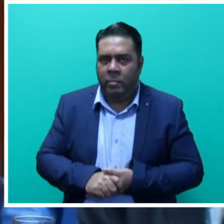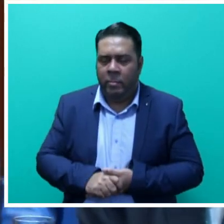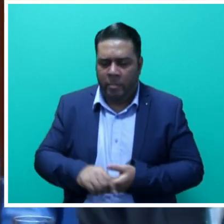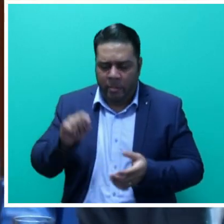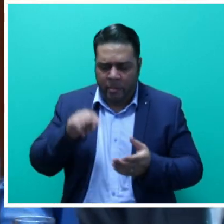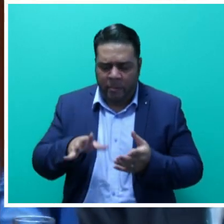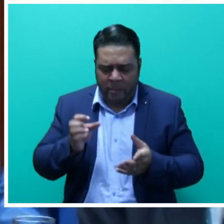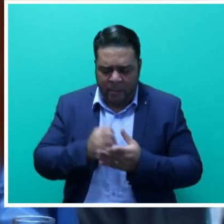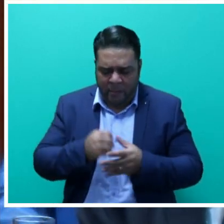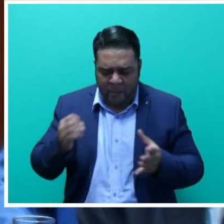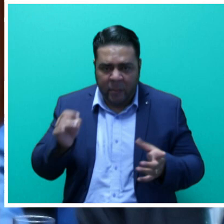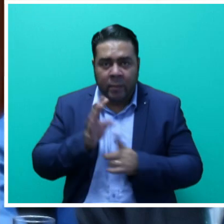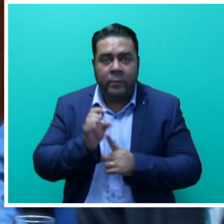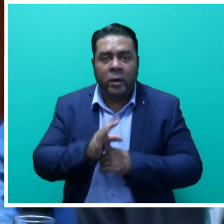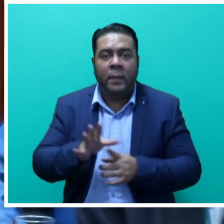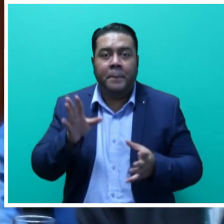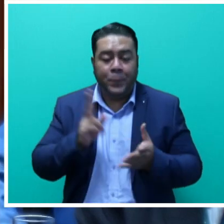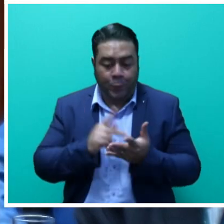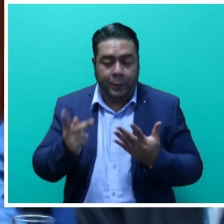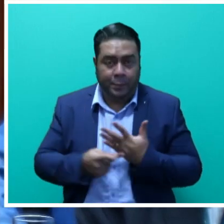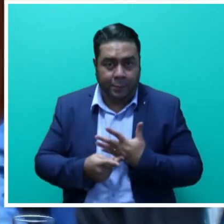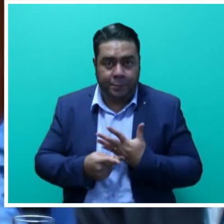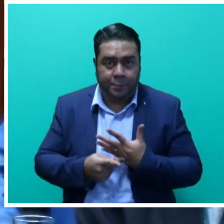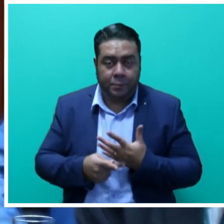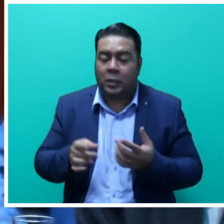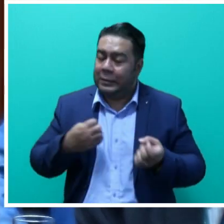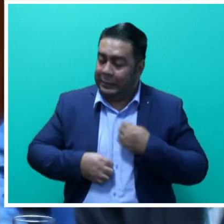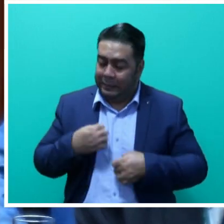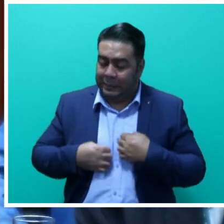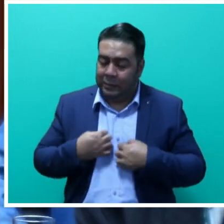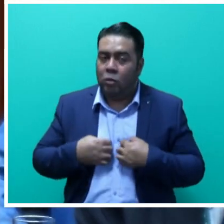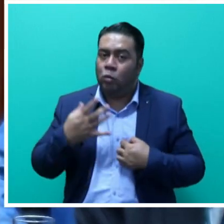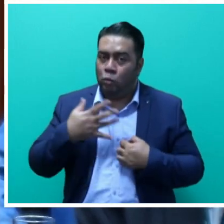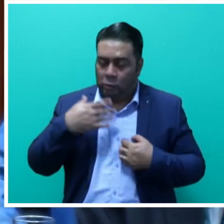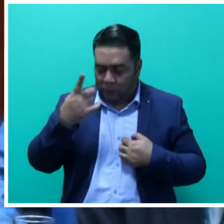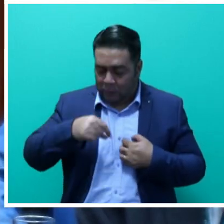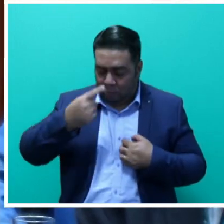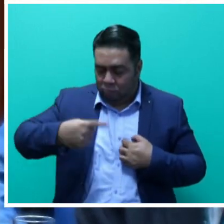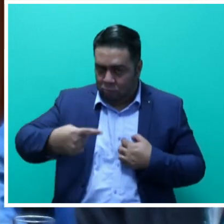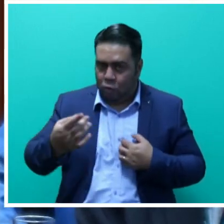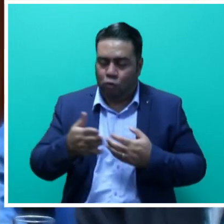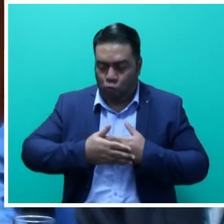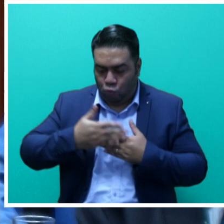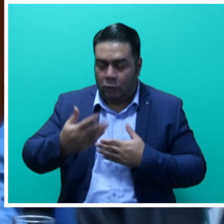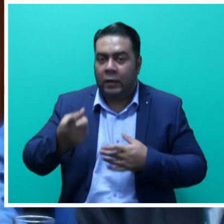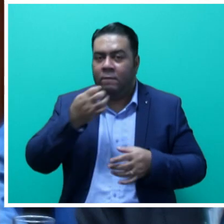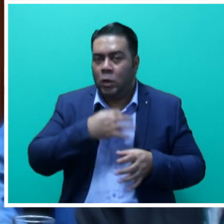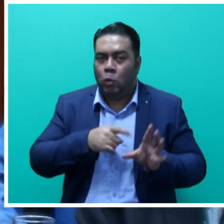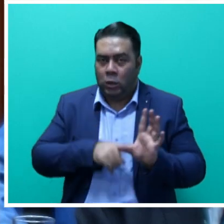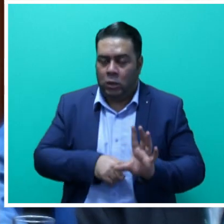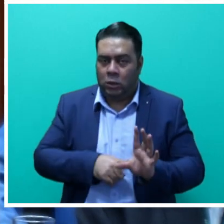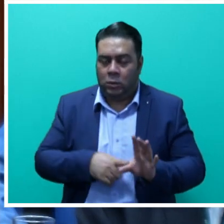an extremely important program, and we are excited to see it unfold over the next few years. Mr. Speaker,